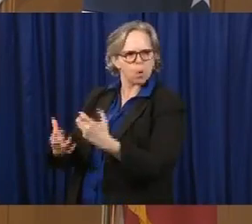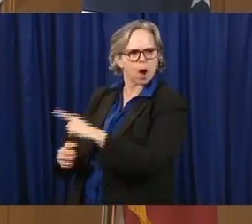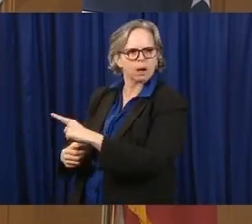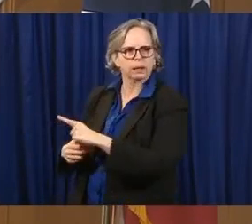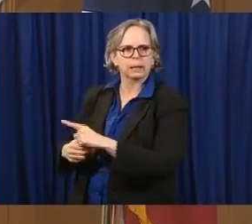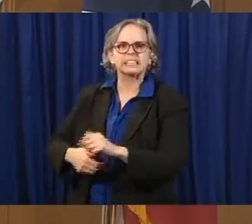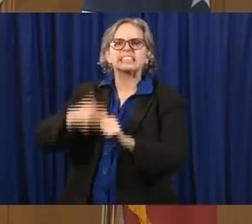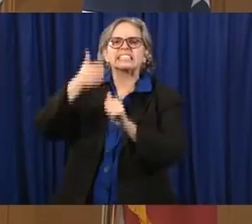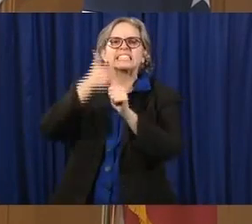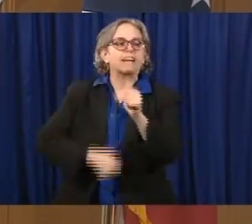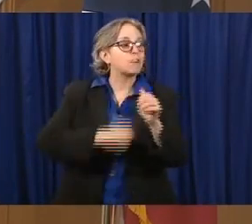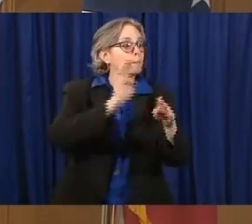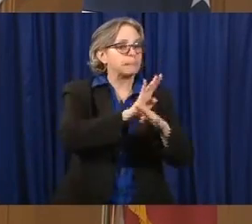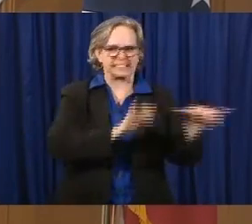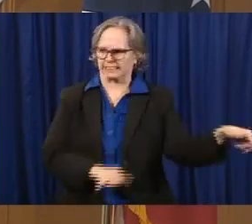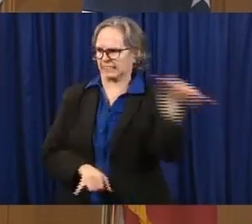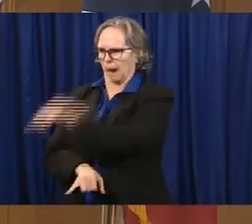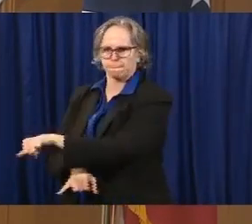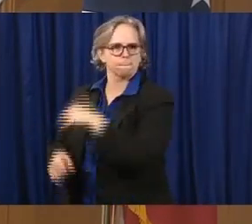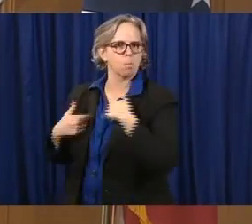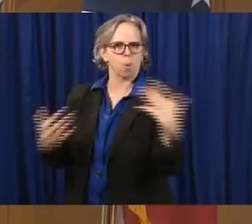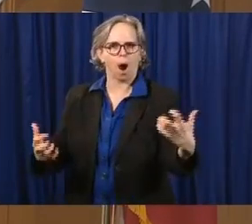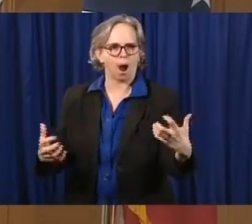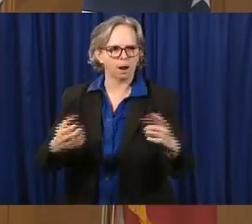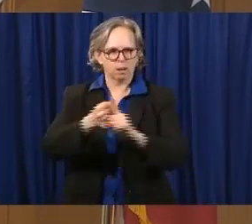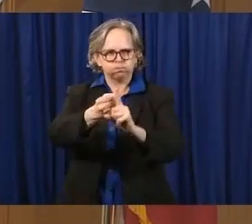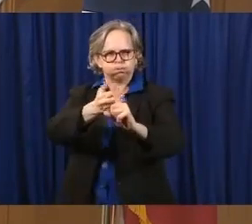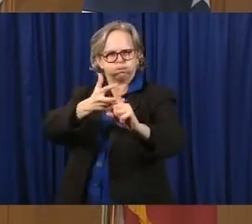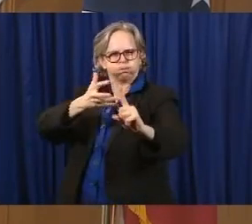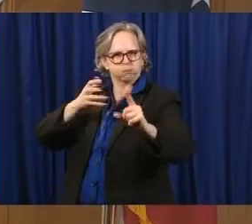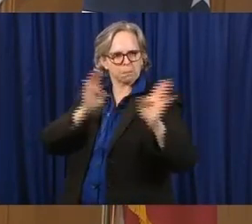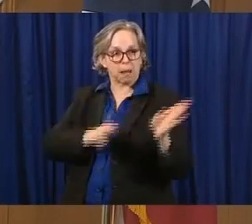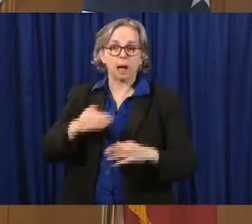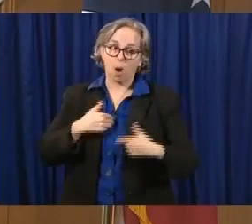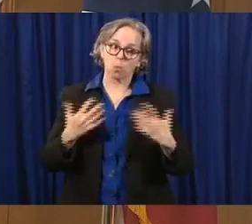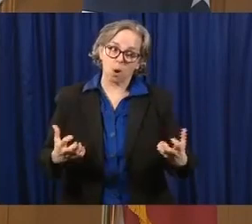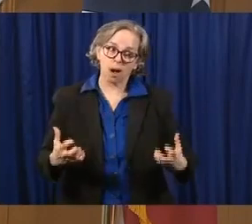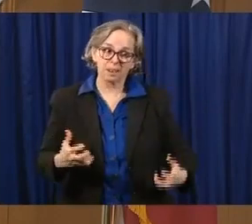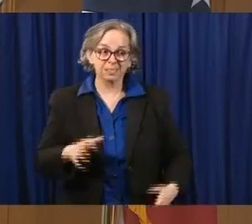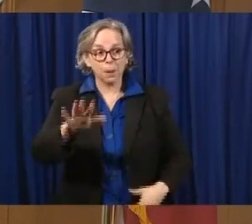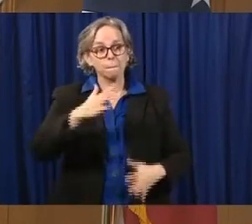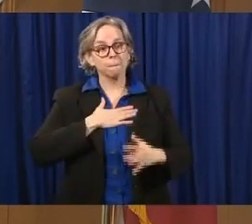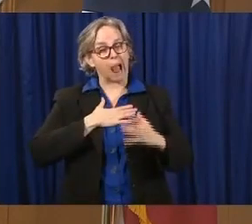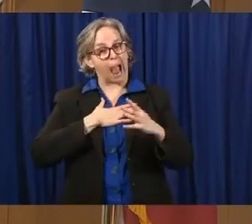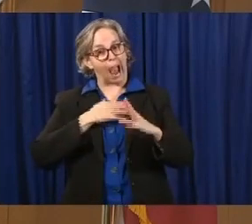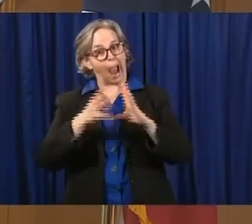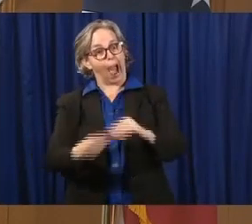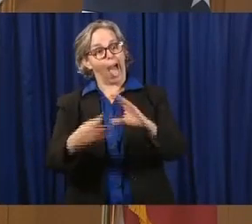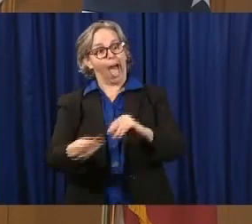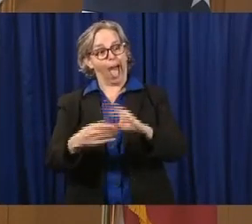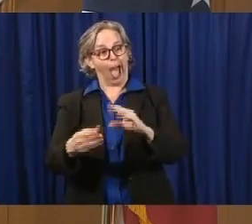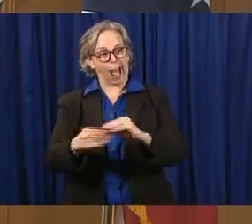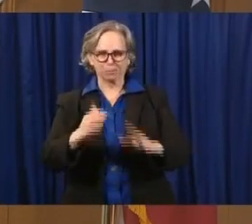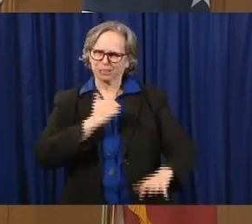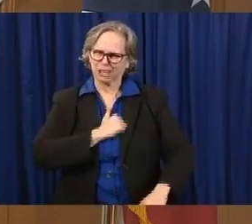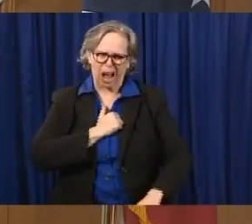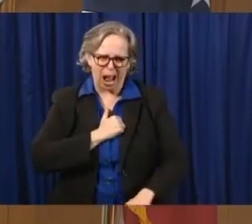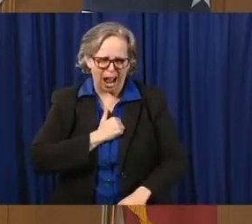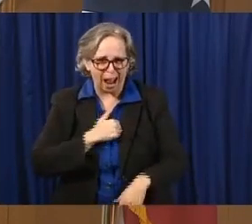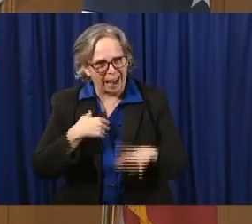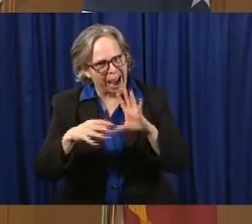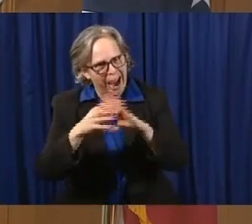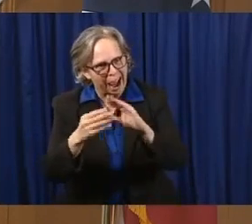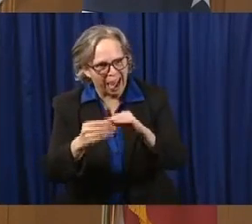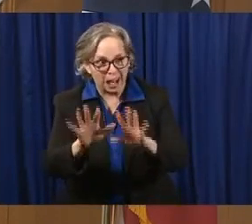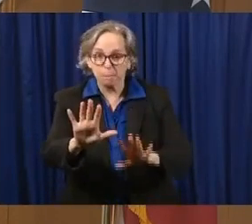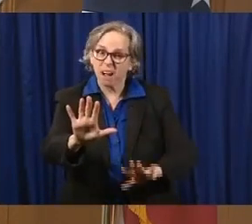to have to figure that out. And so, long answer, and I apologize for the long answer, but that's